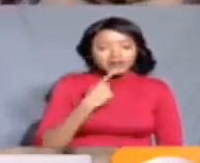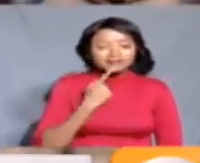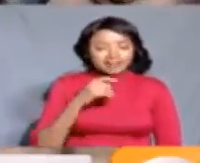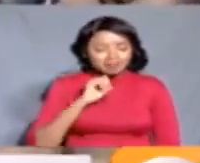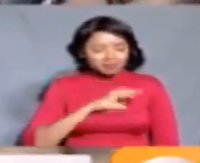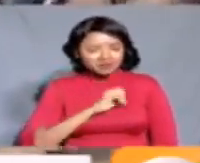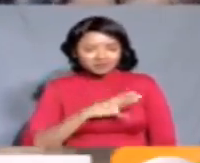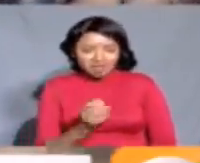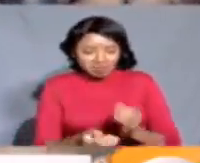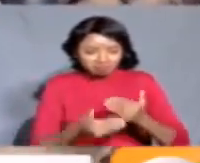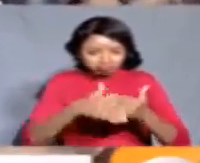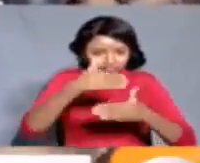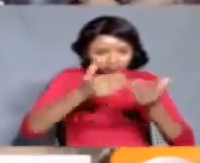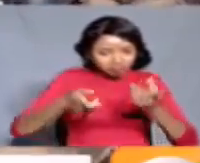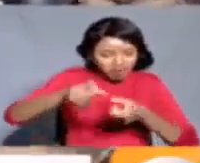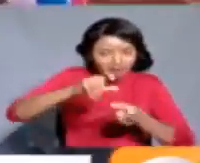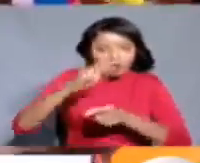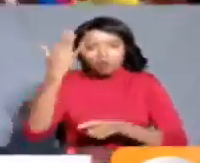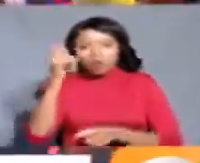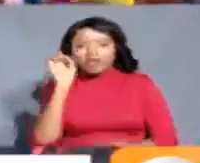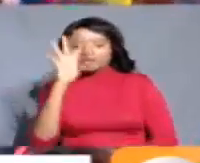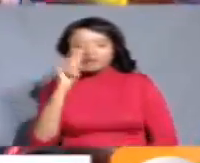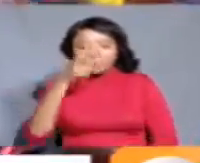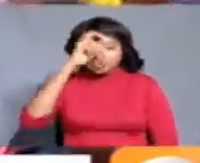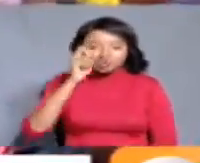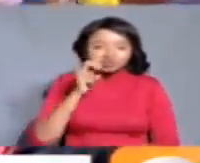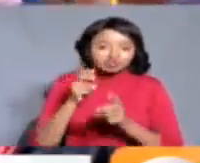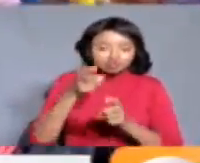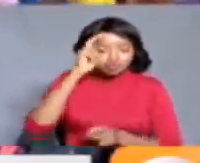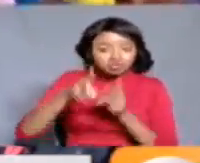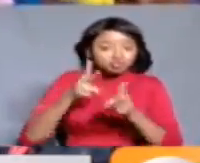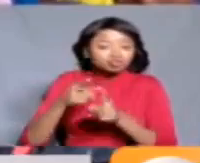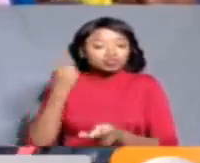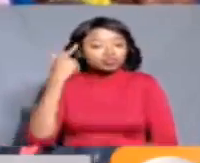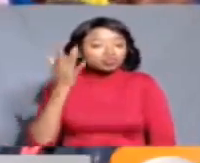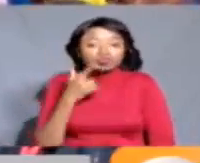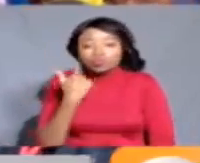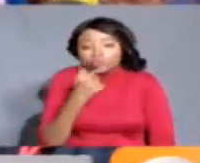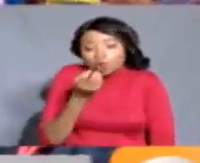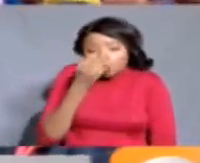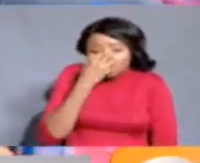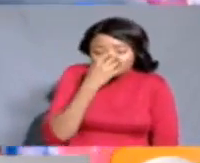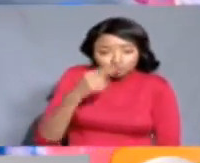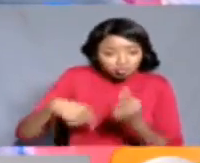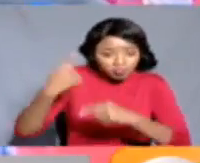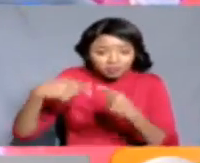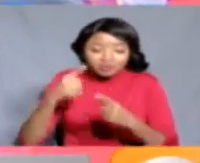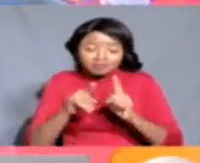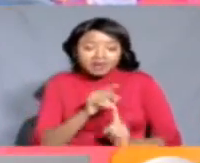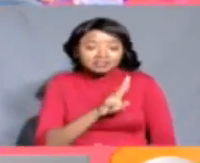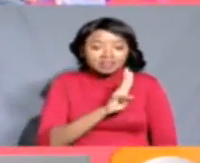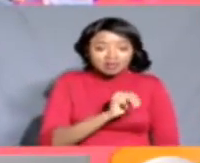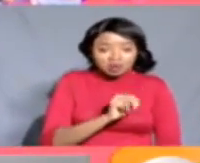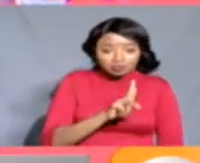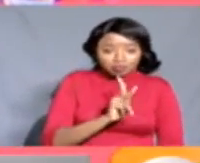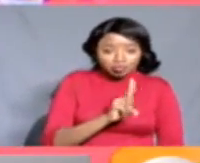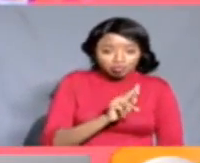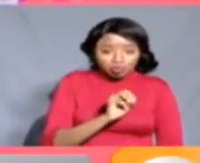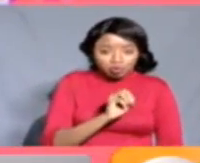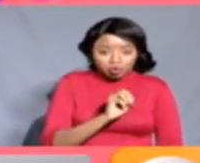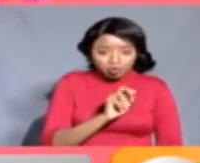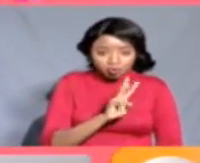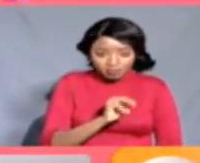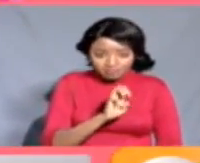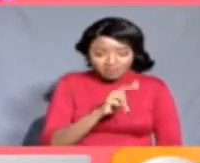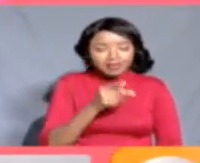up over the Ruto presidential bid, with Senate Majority Leader Kipchumba Murkomen assuring locals in Nakuru of a continuous